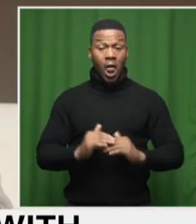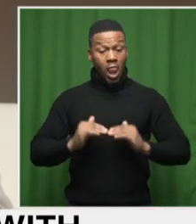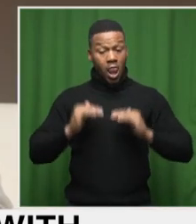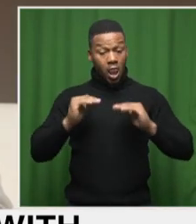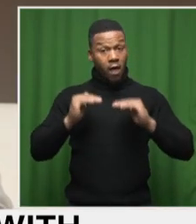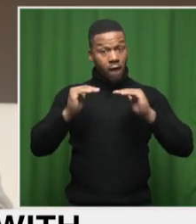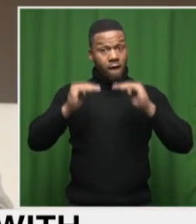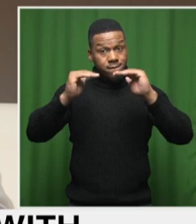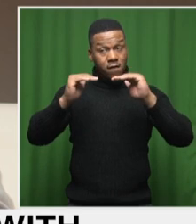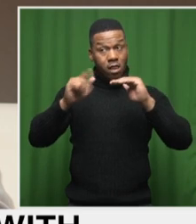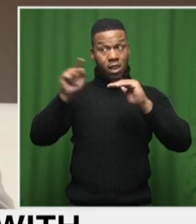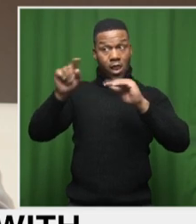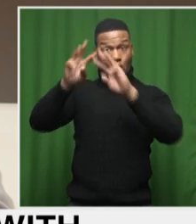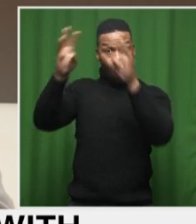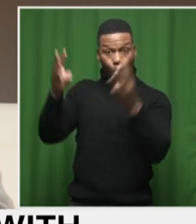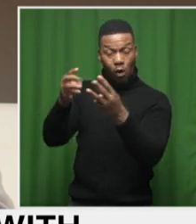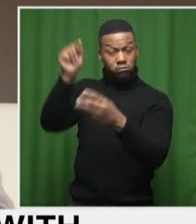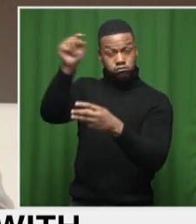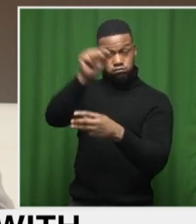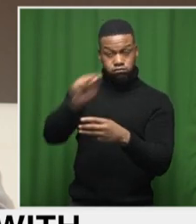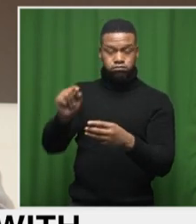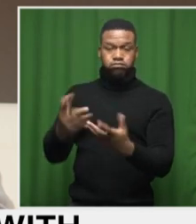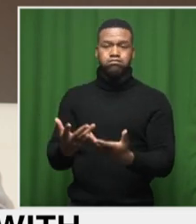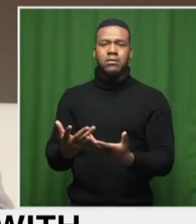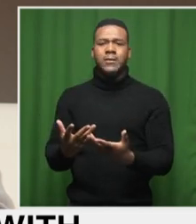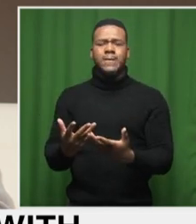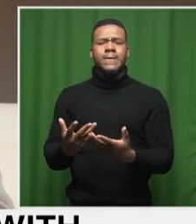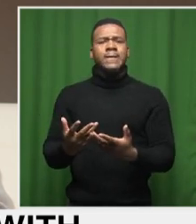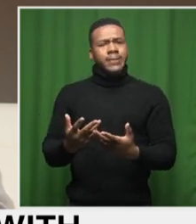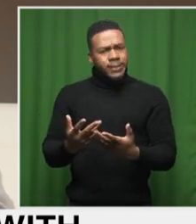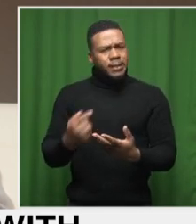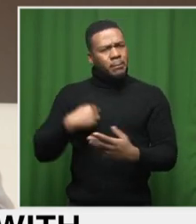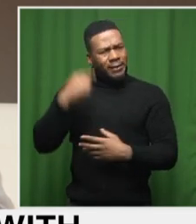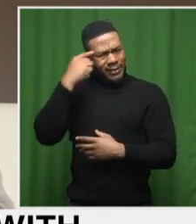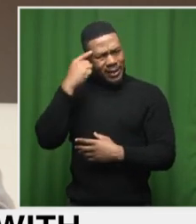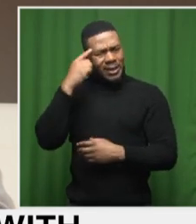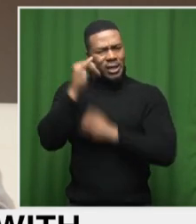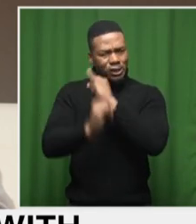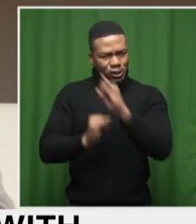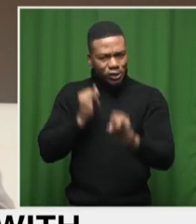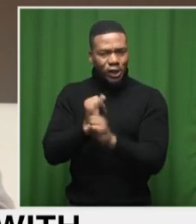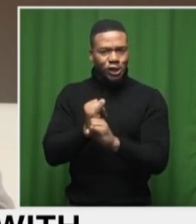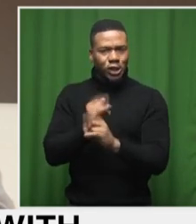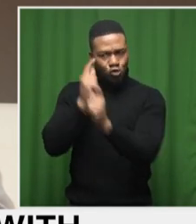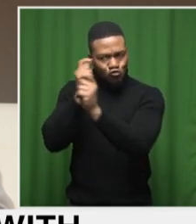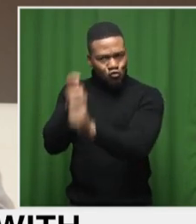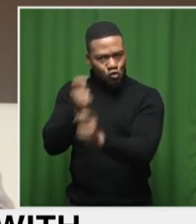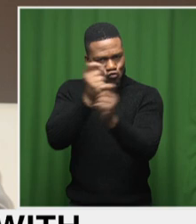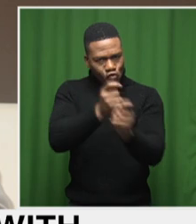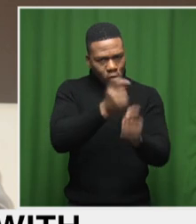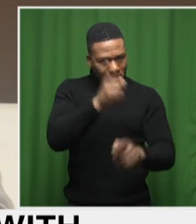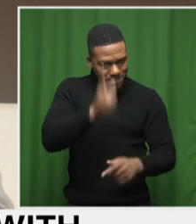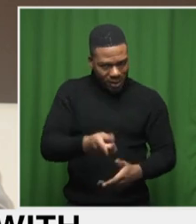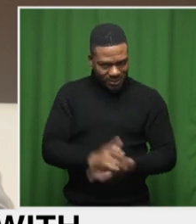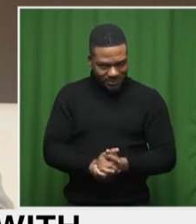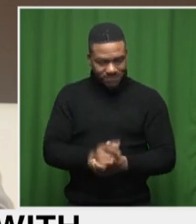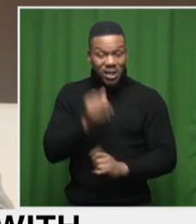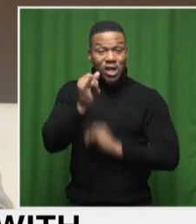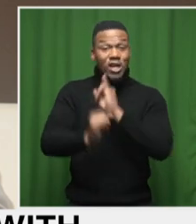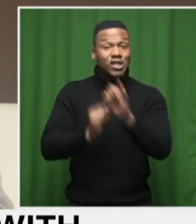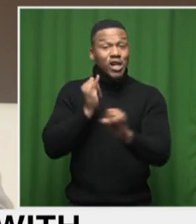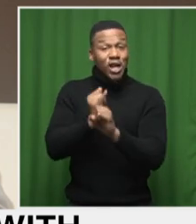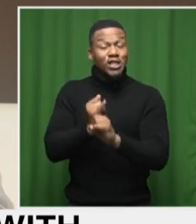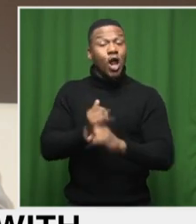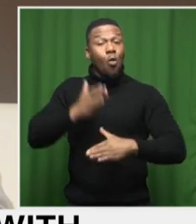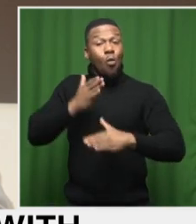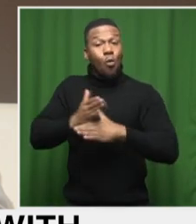conditions go, should be internationally recognized. And certainly the International Labour Organization has been working very hard to